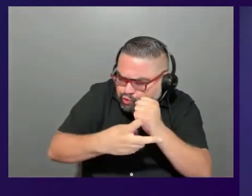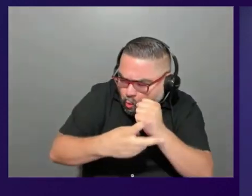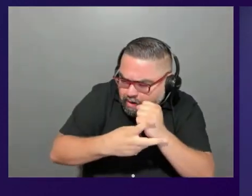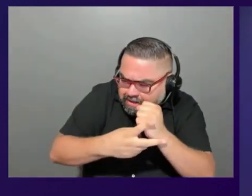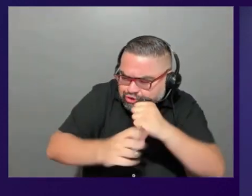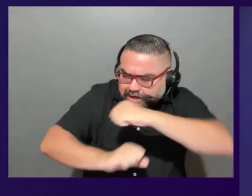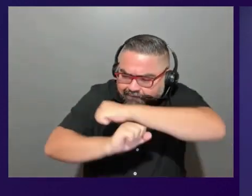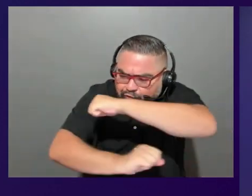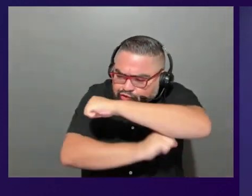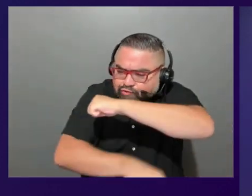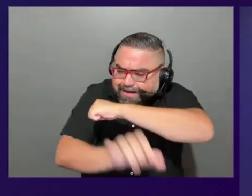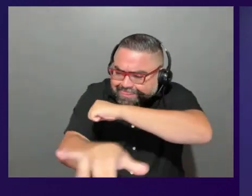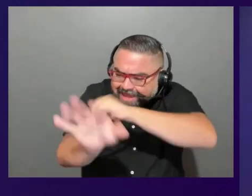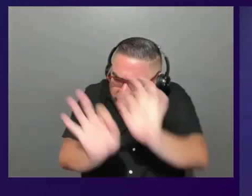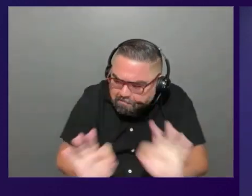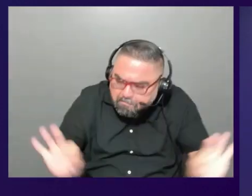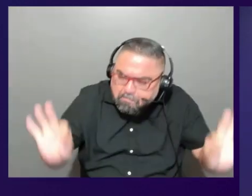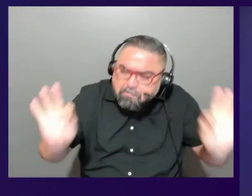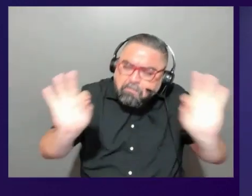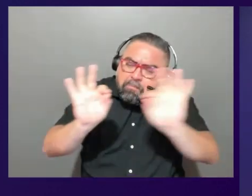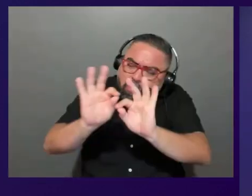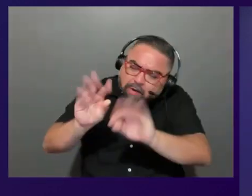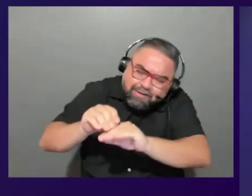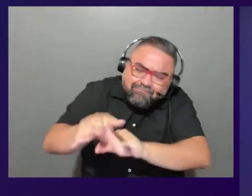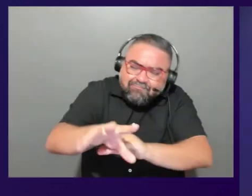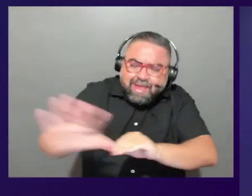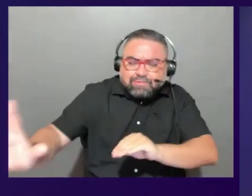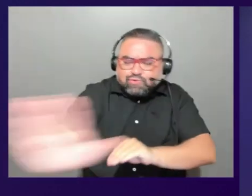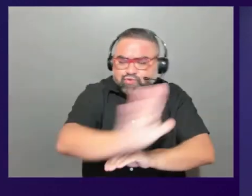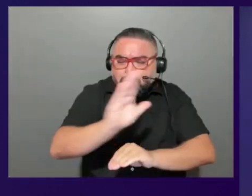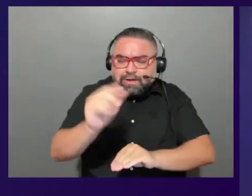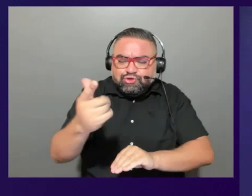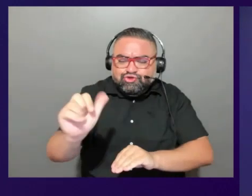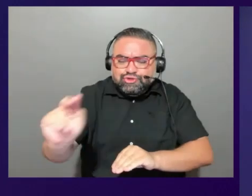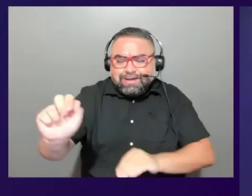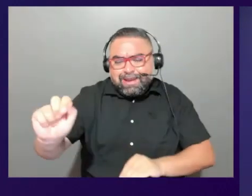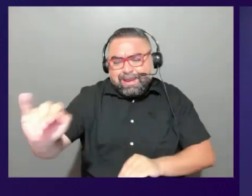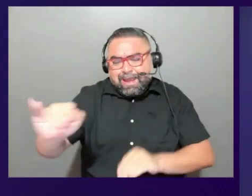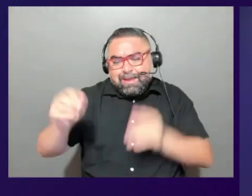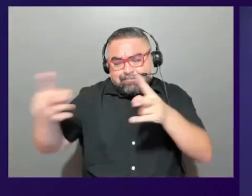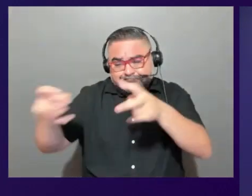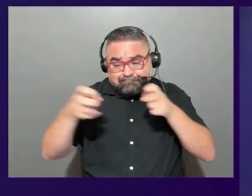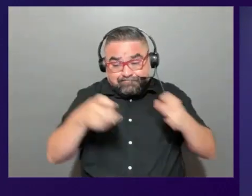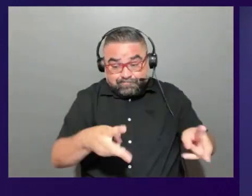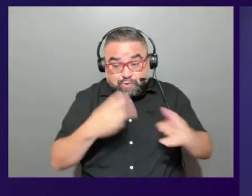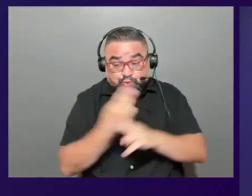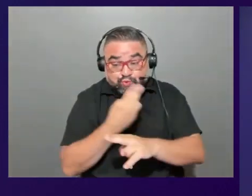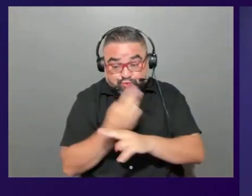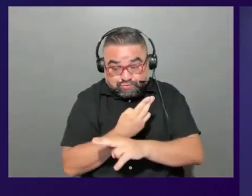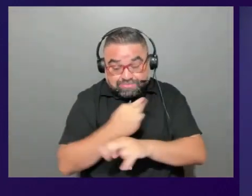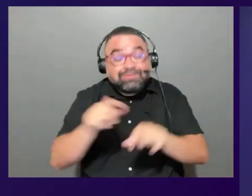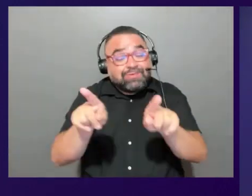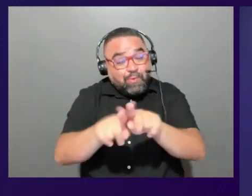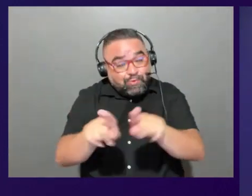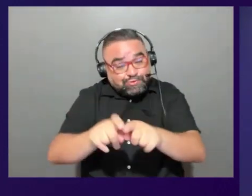makes a difference in accelerating your Gen AI/ML adoption and optimizing your Gen AI/ML